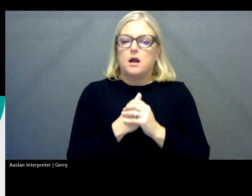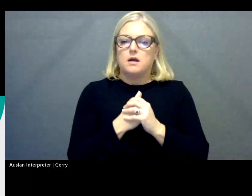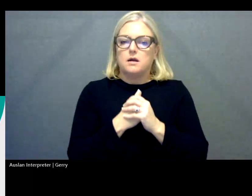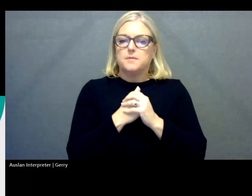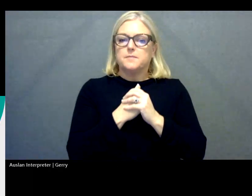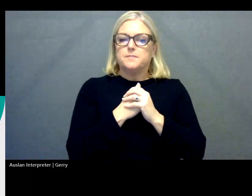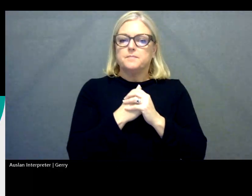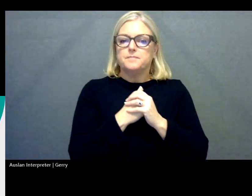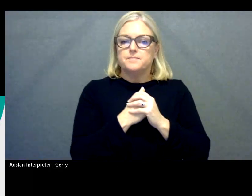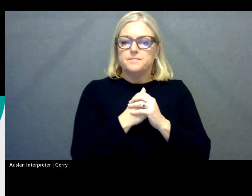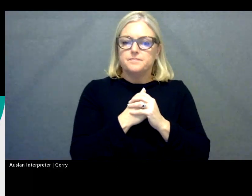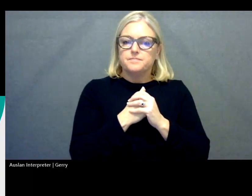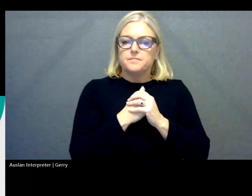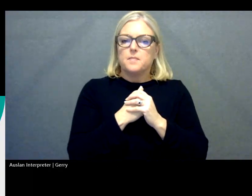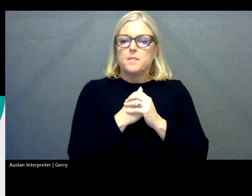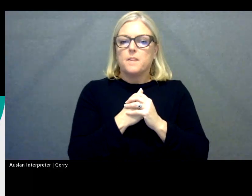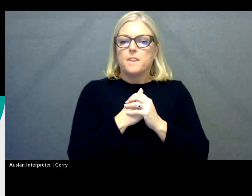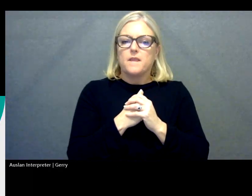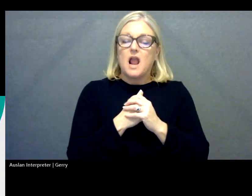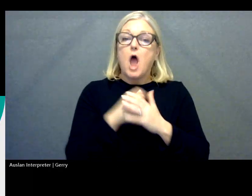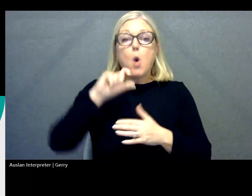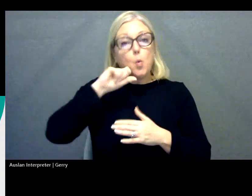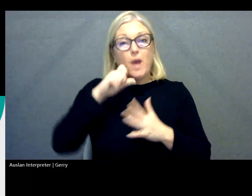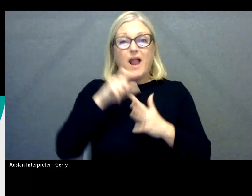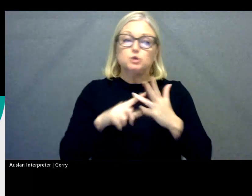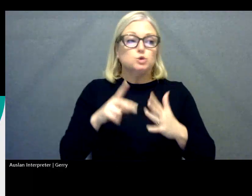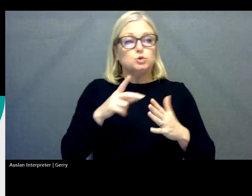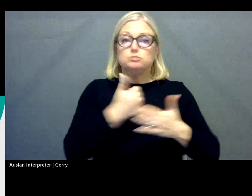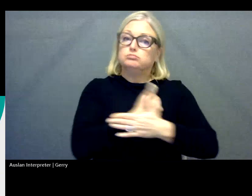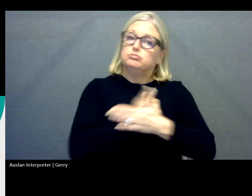more, routine administrative evaluations as well?